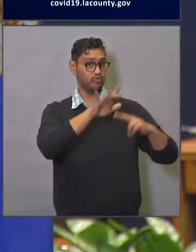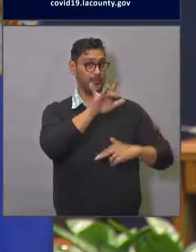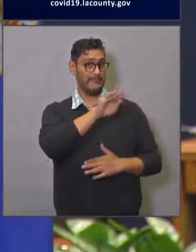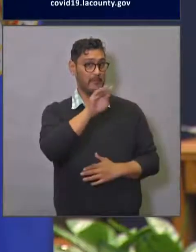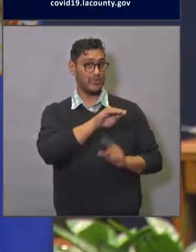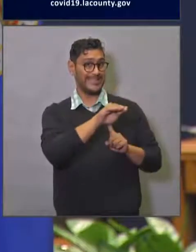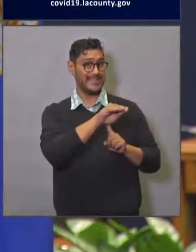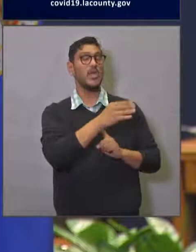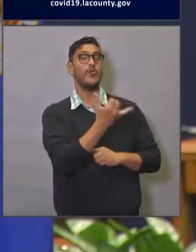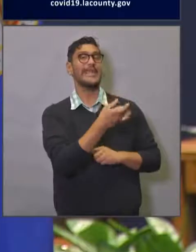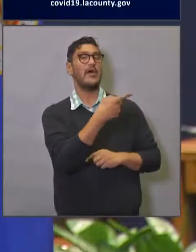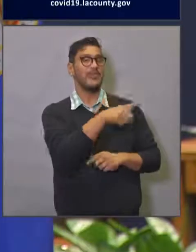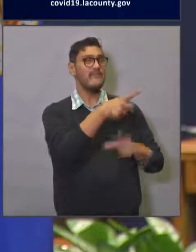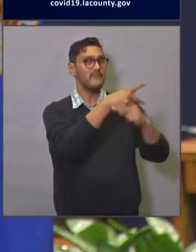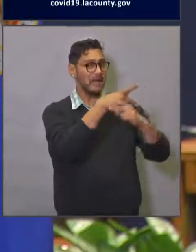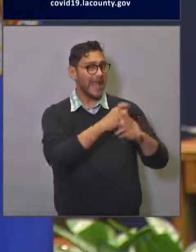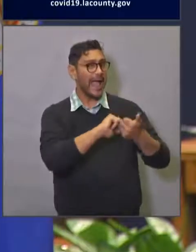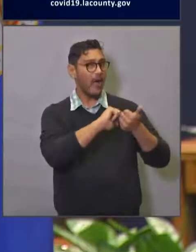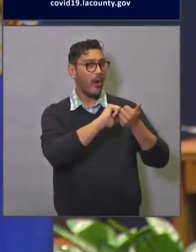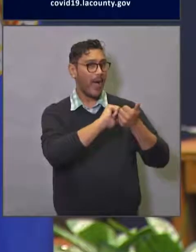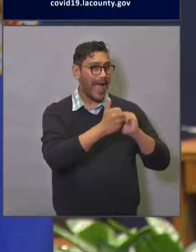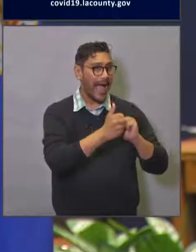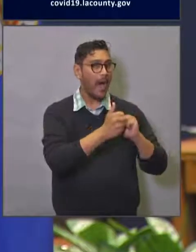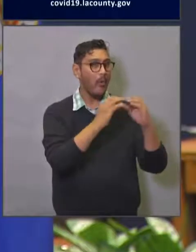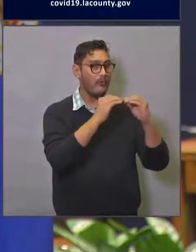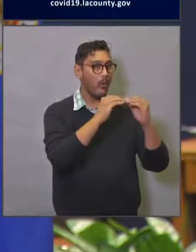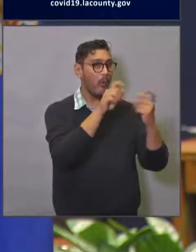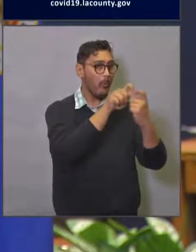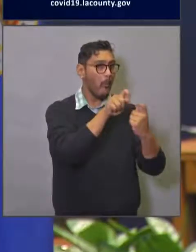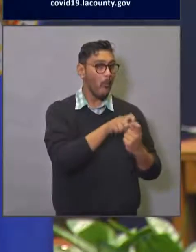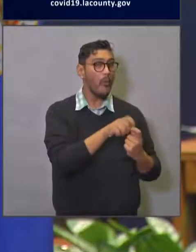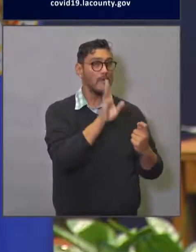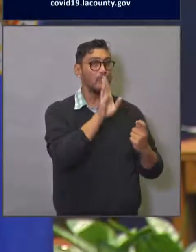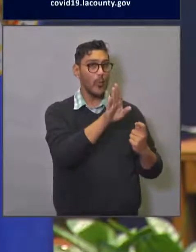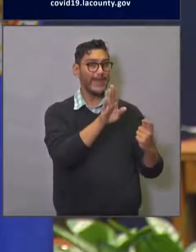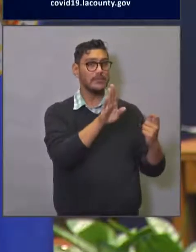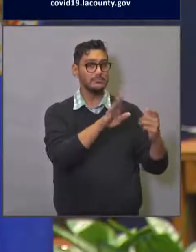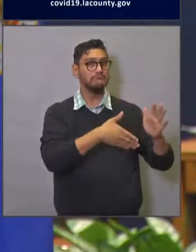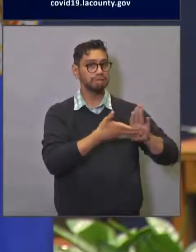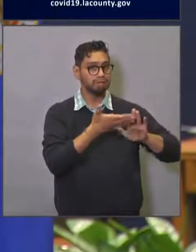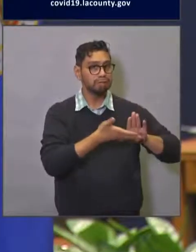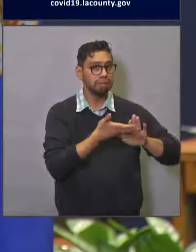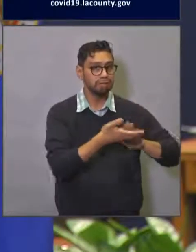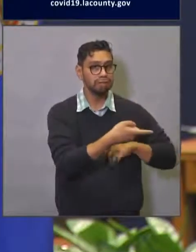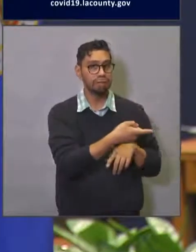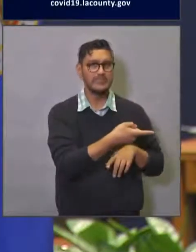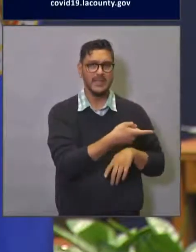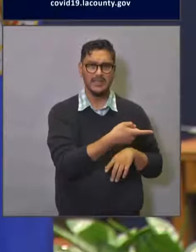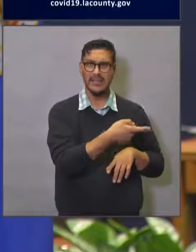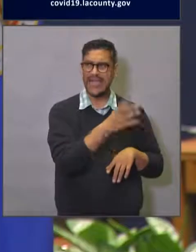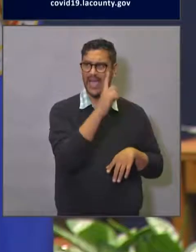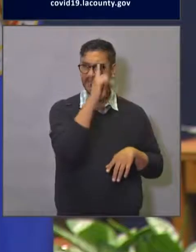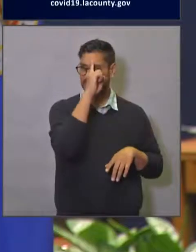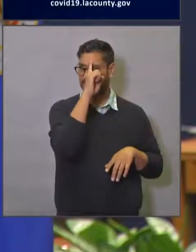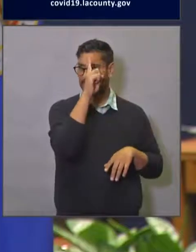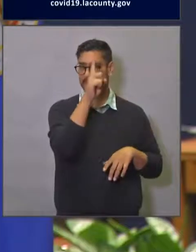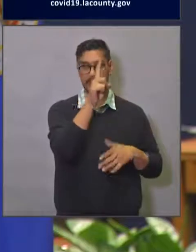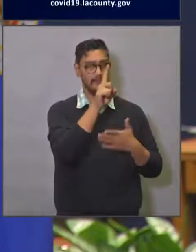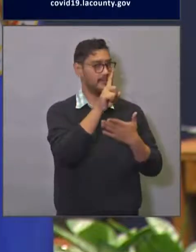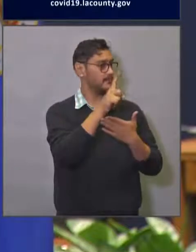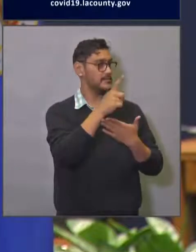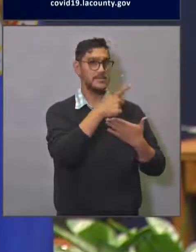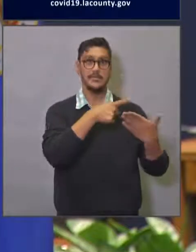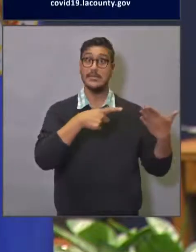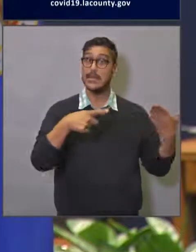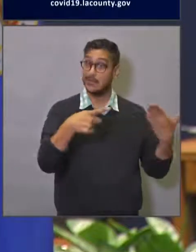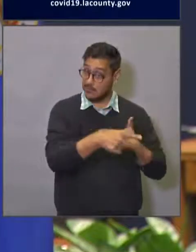the specifics in terms of how that's going to be. So they're putting together the protocol for that, and I think probably by next week maybe. On